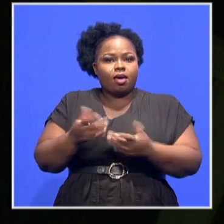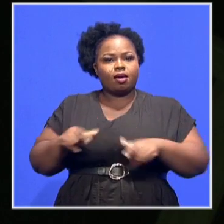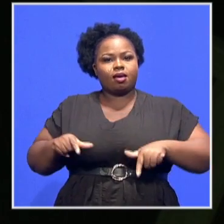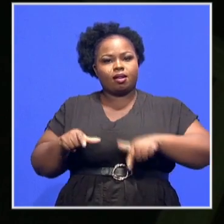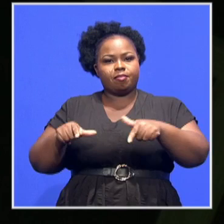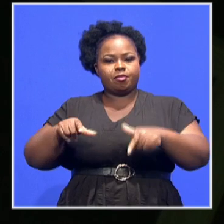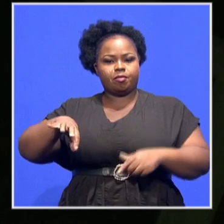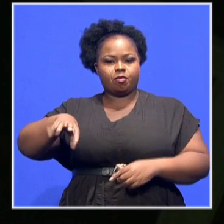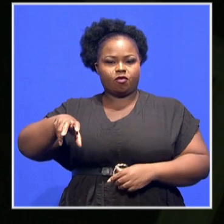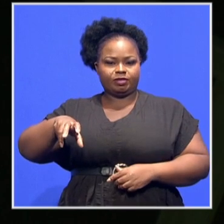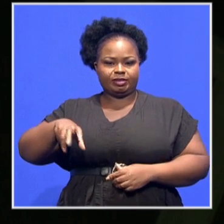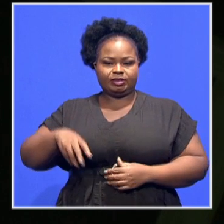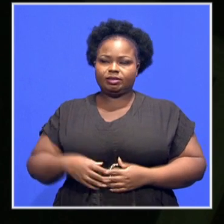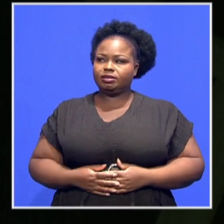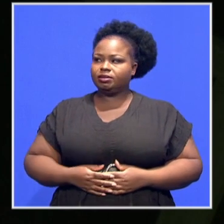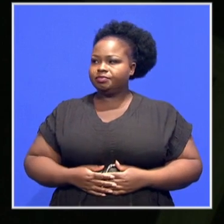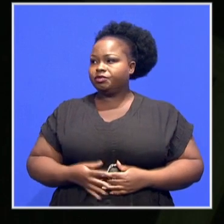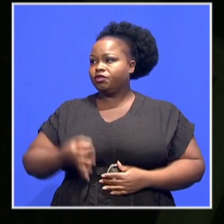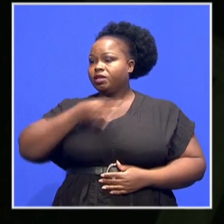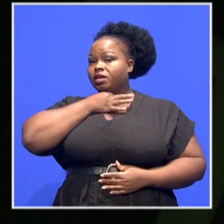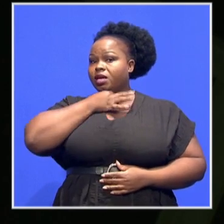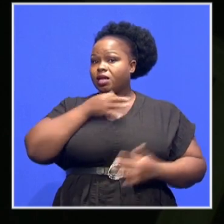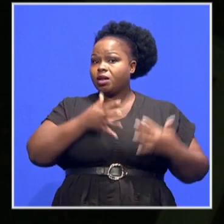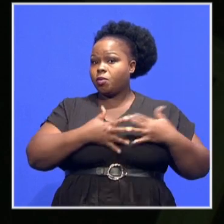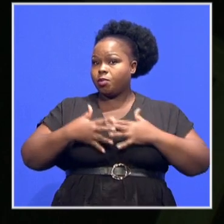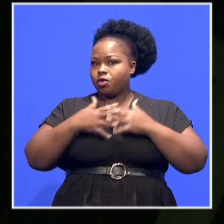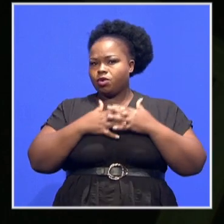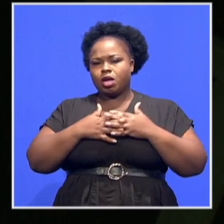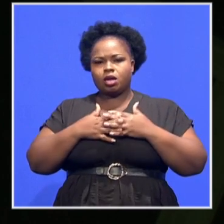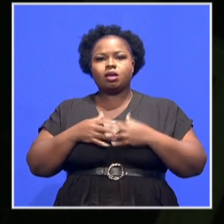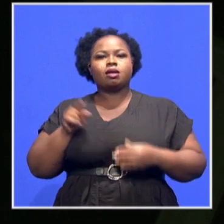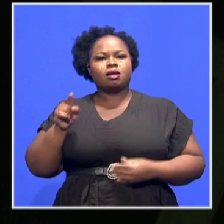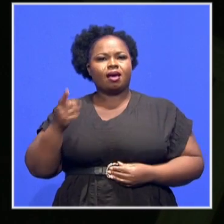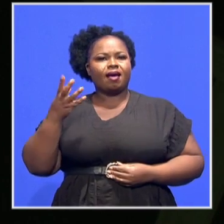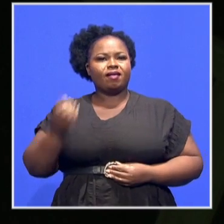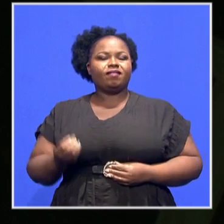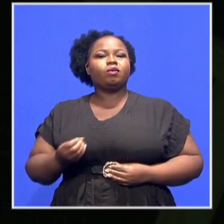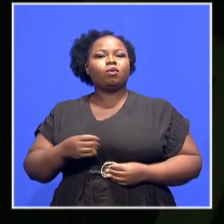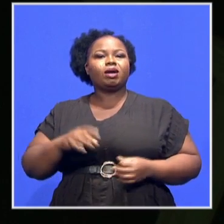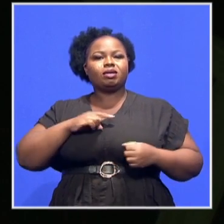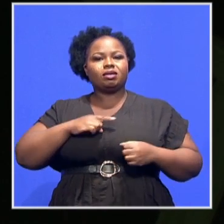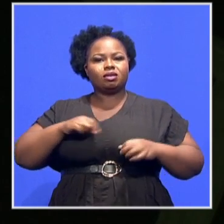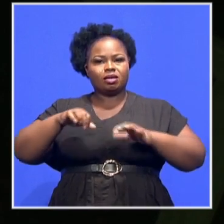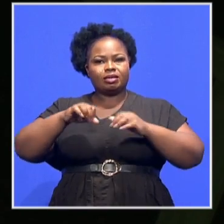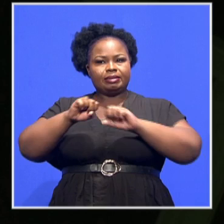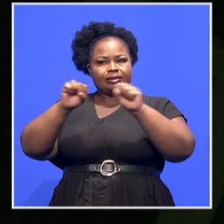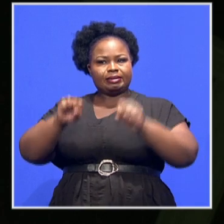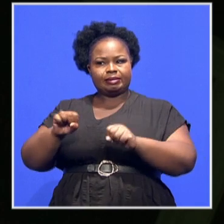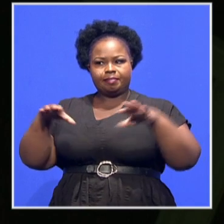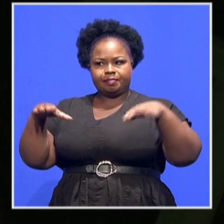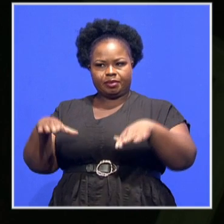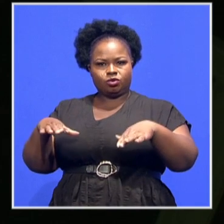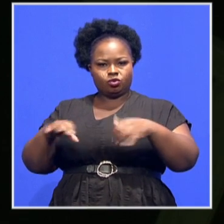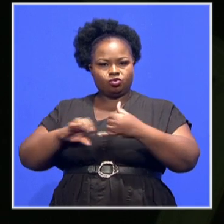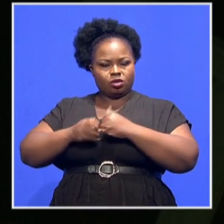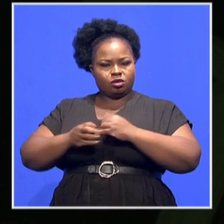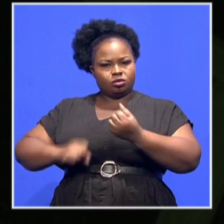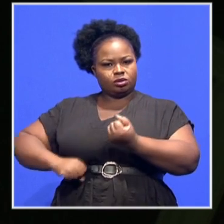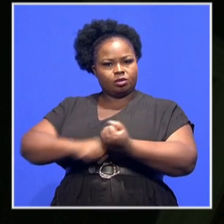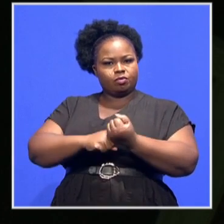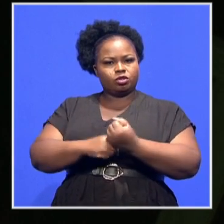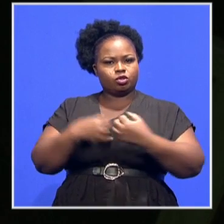province. Anglo American is developing an entire hydrogen ecosystem to support its